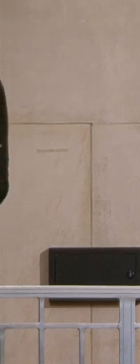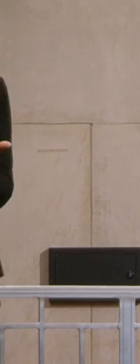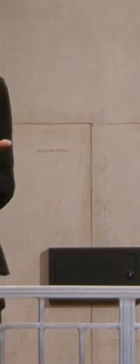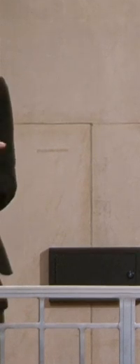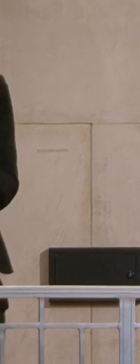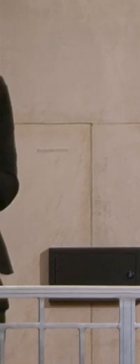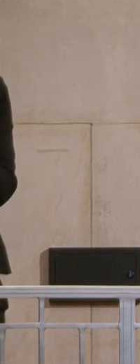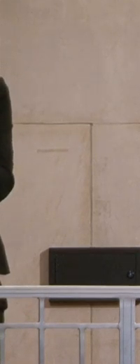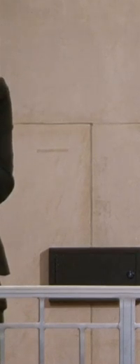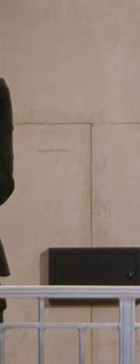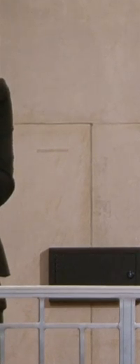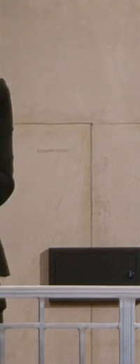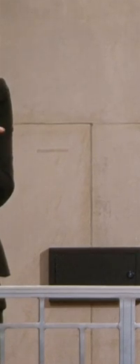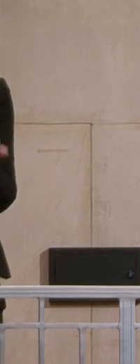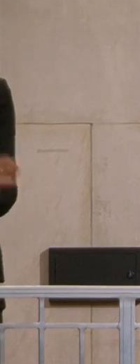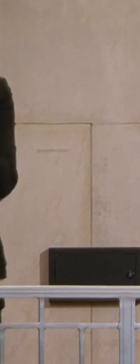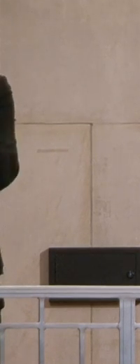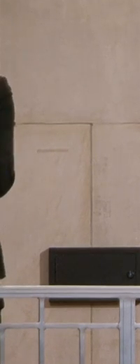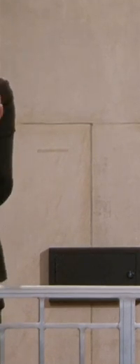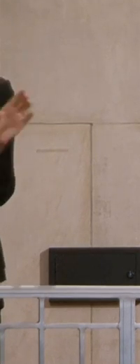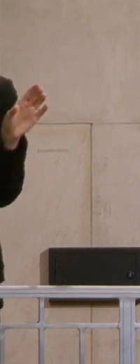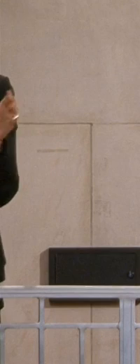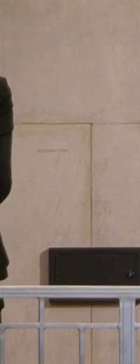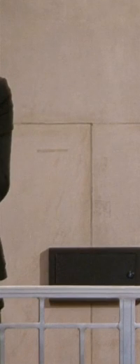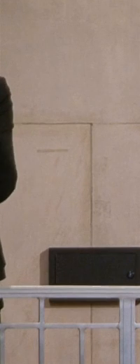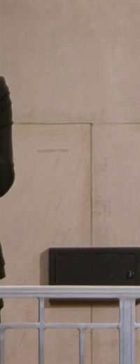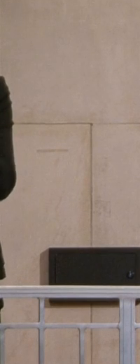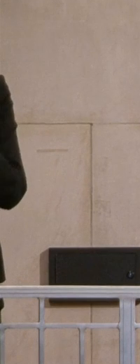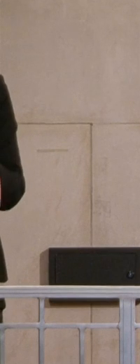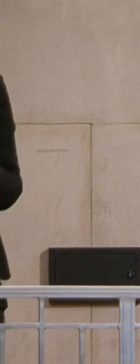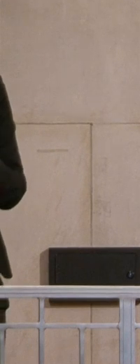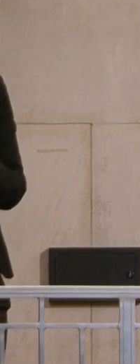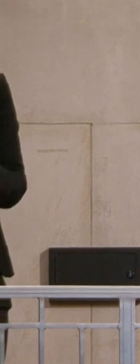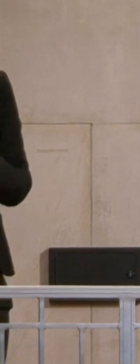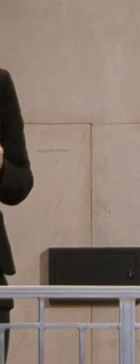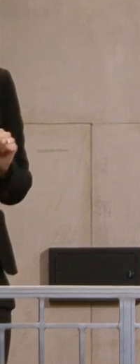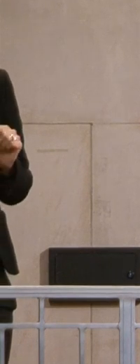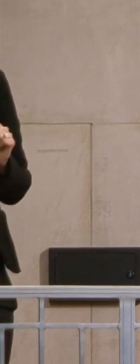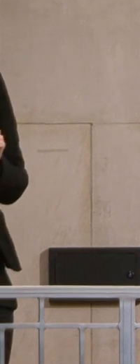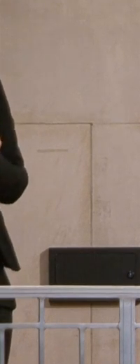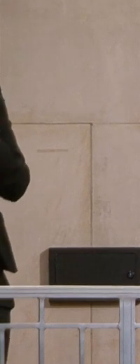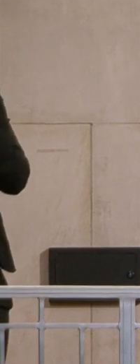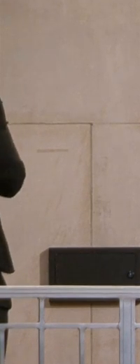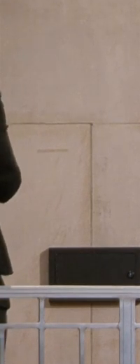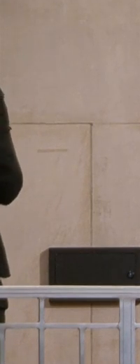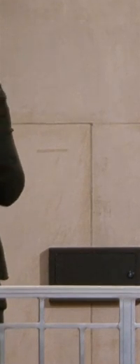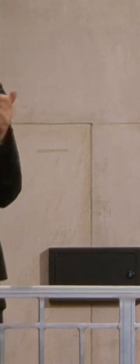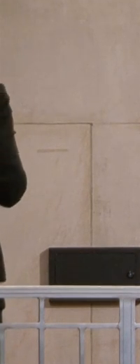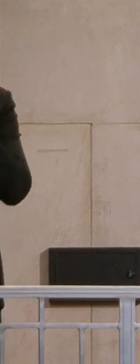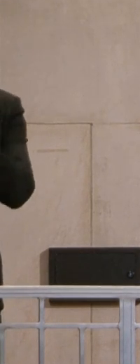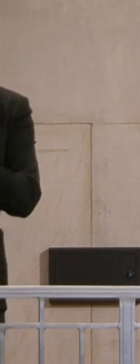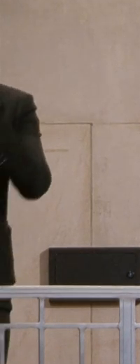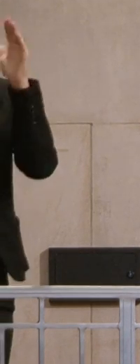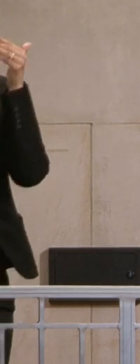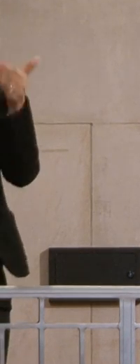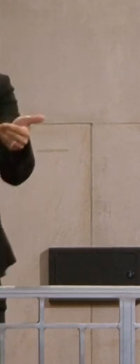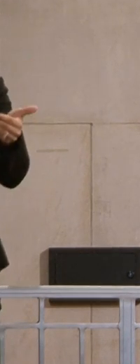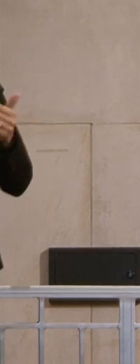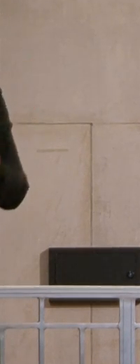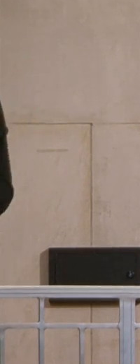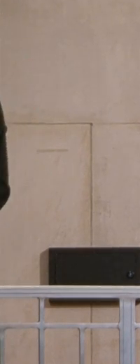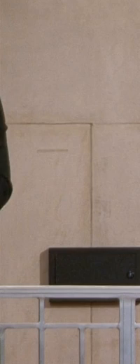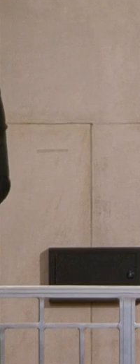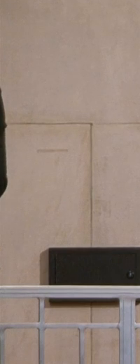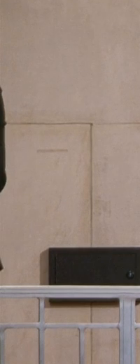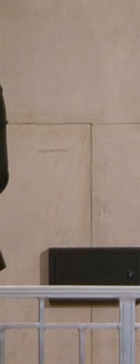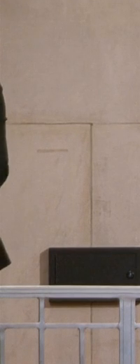who carried on every day in the face of antagonism, in defiance of threats, and in pursuit of the chance